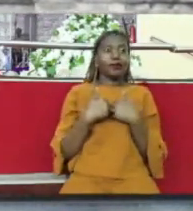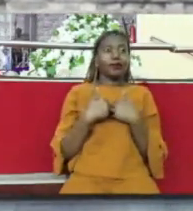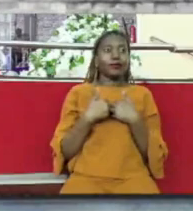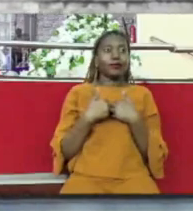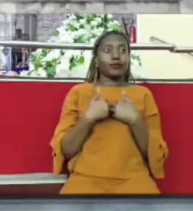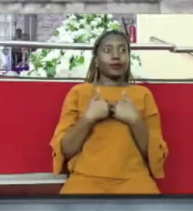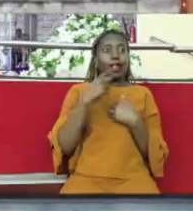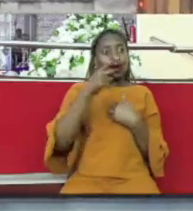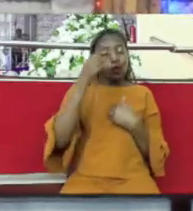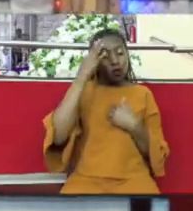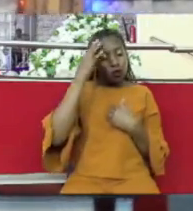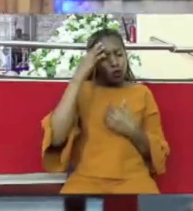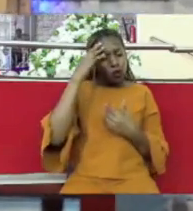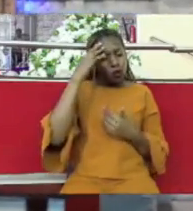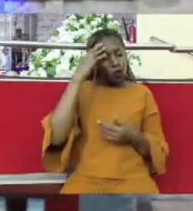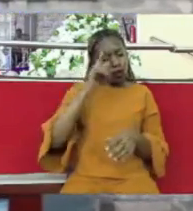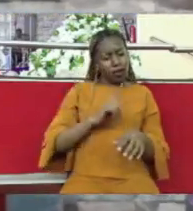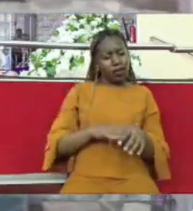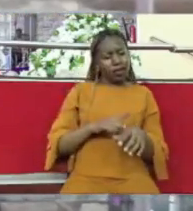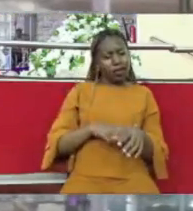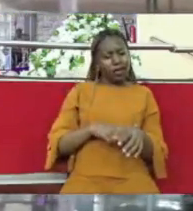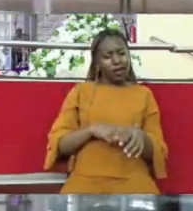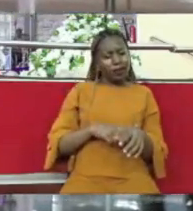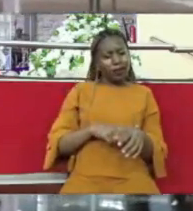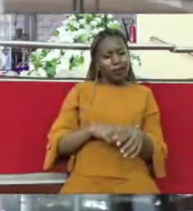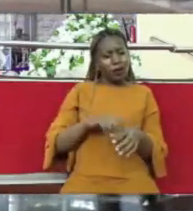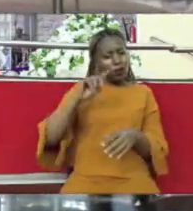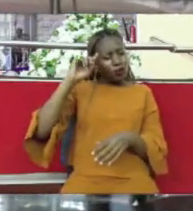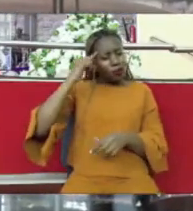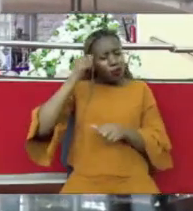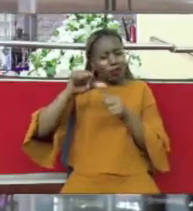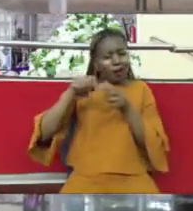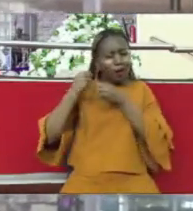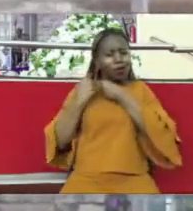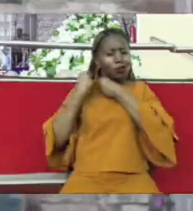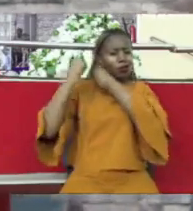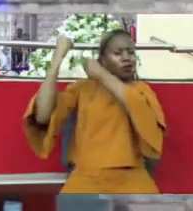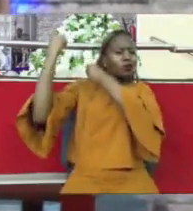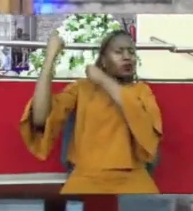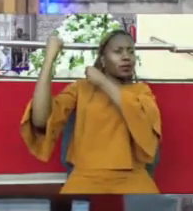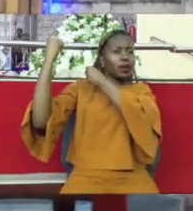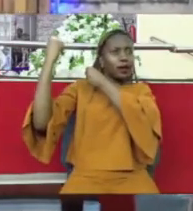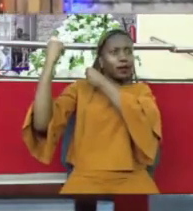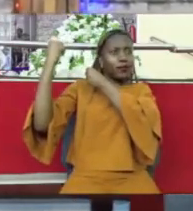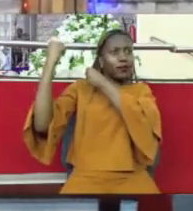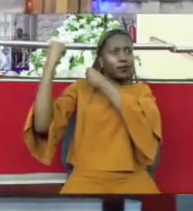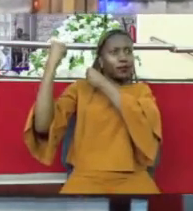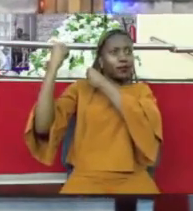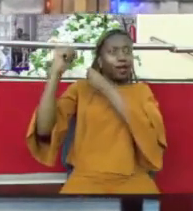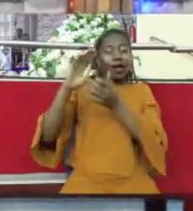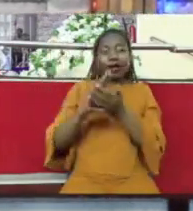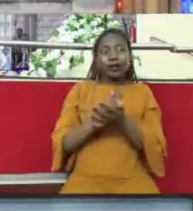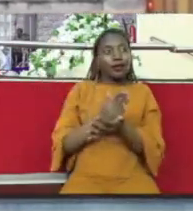You know the moment you have thought of committing suicide. Unajua hali ambapo umekuwa ukifikiria kujiua. And some have not only thought but